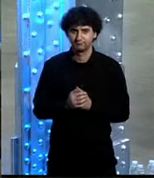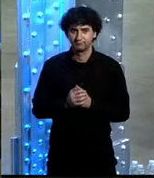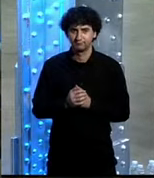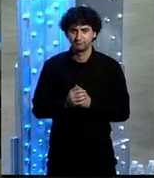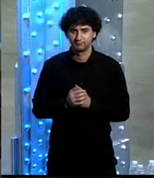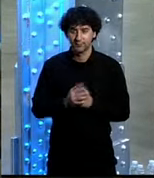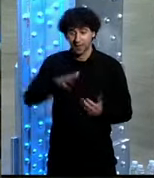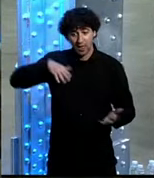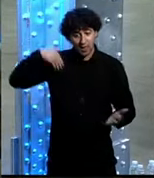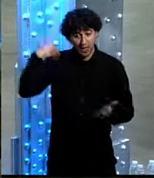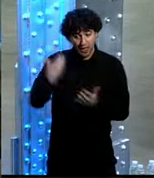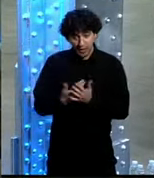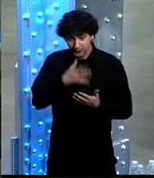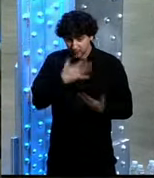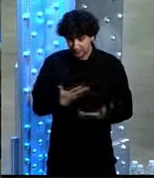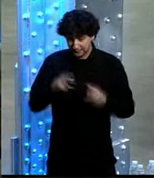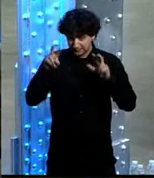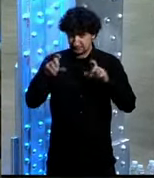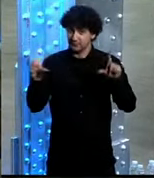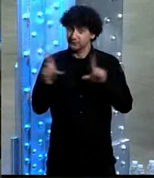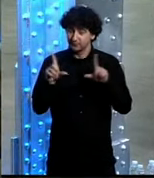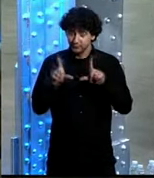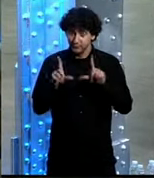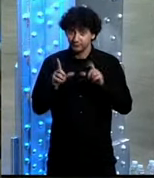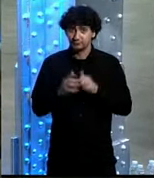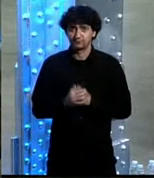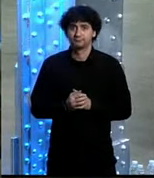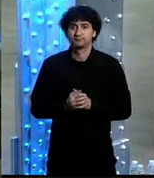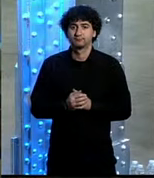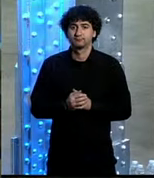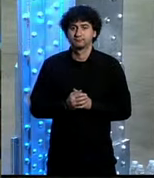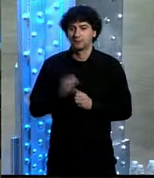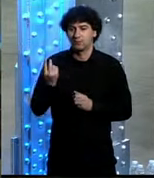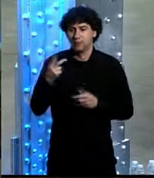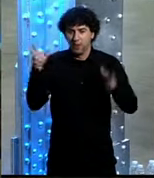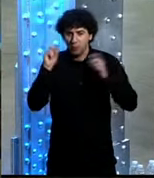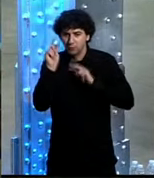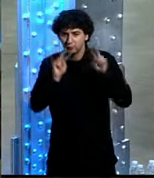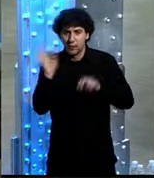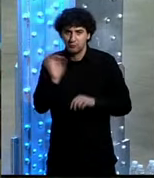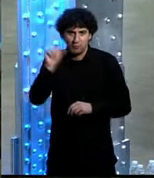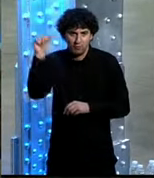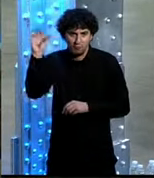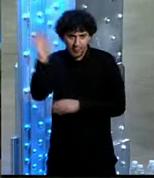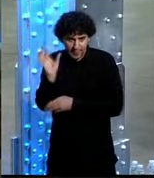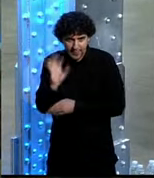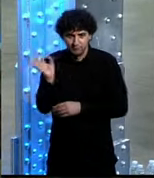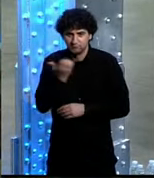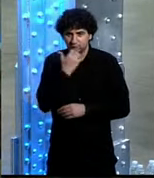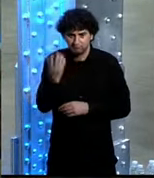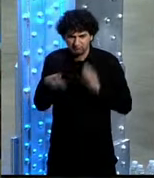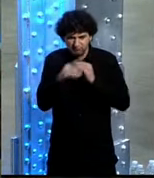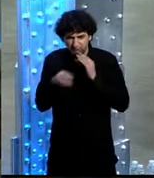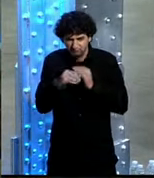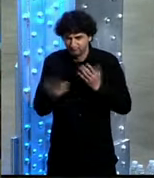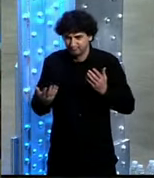active consumption, but it depends on the type of stories we tell. When we talk about television or audiovisuals or